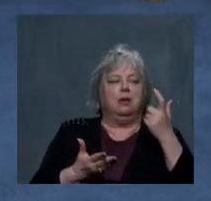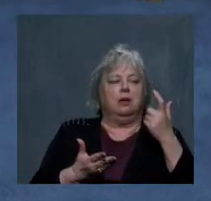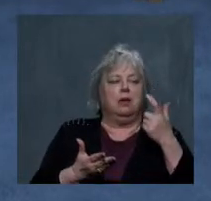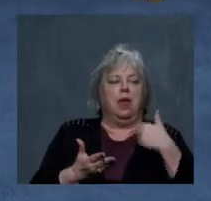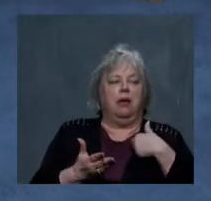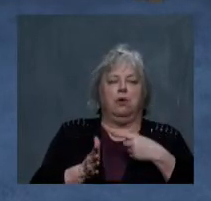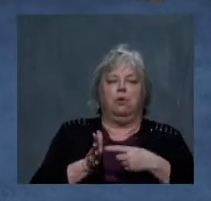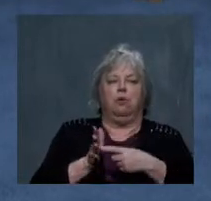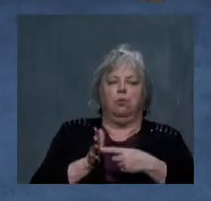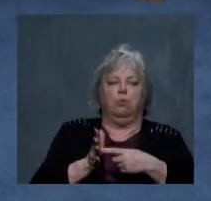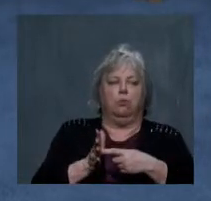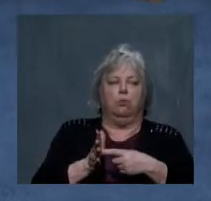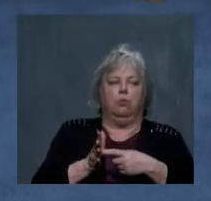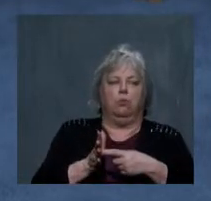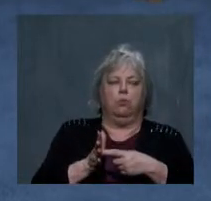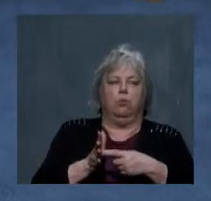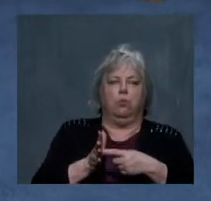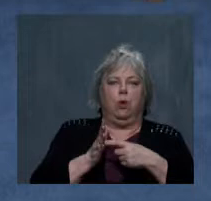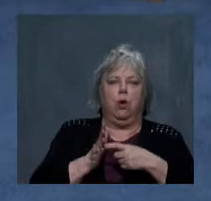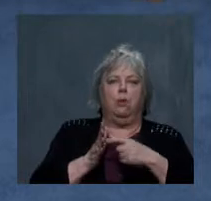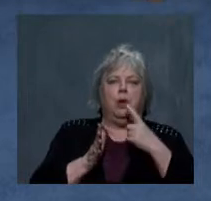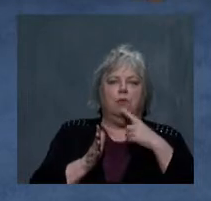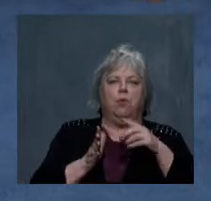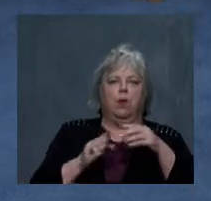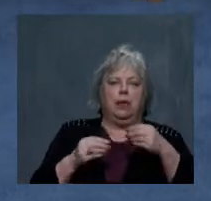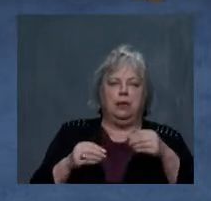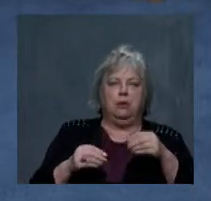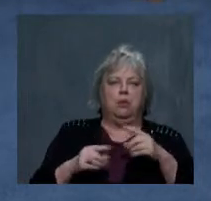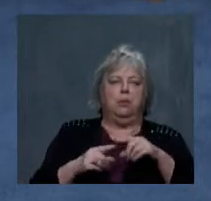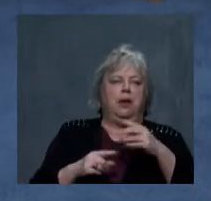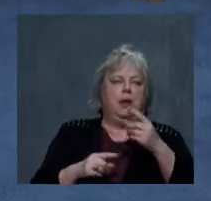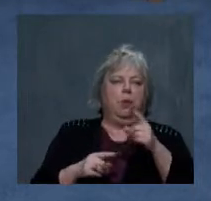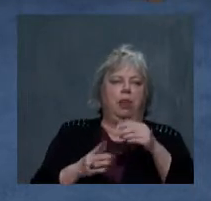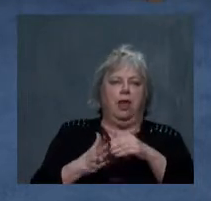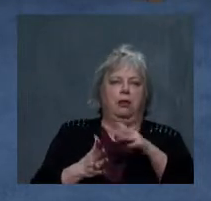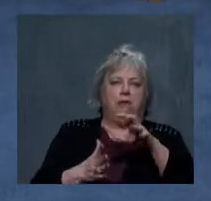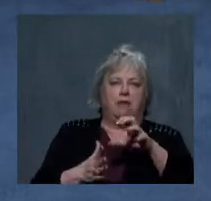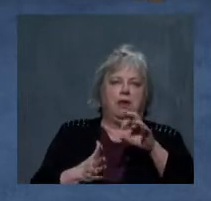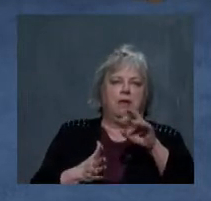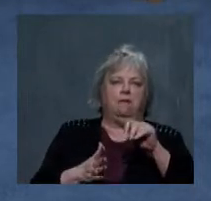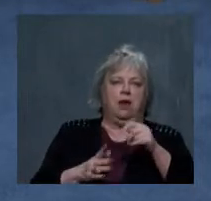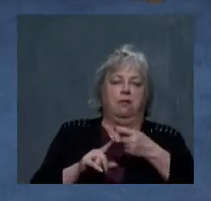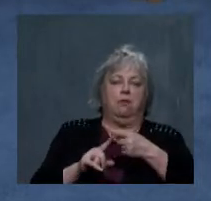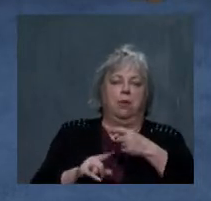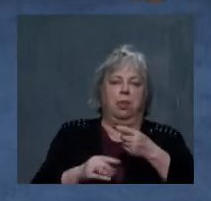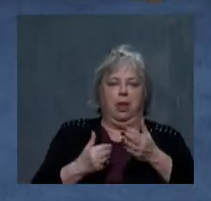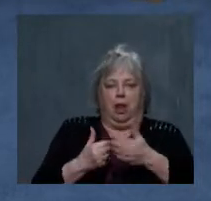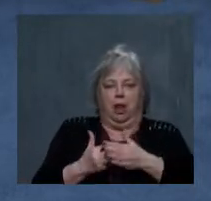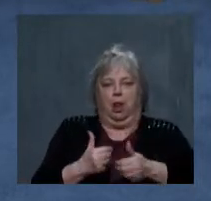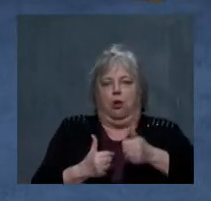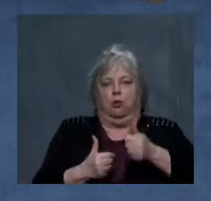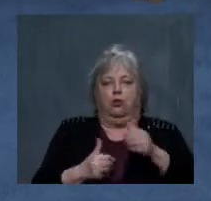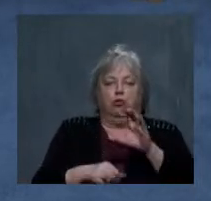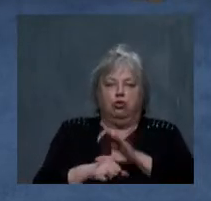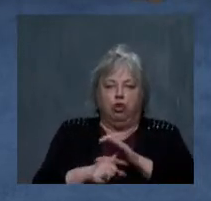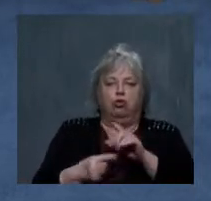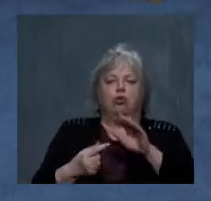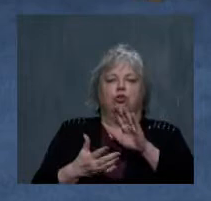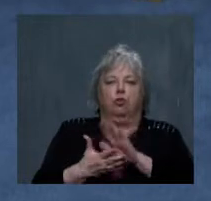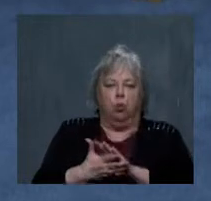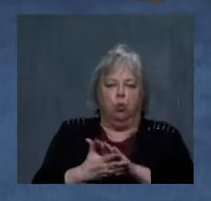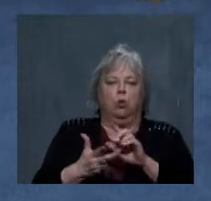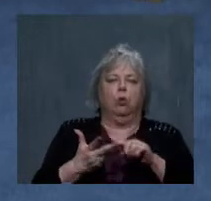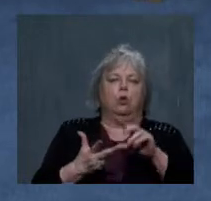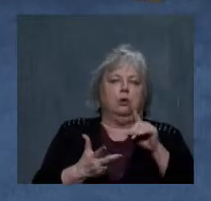a requirement for the dispensary to be 1,500 foot from the closest church, school, or